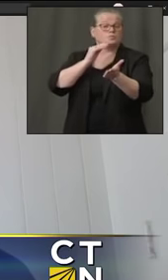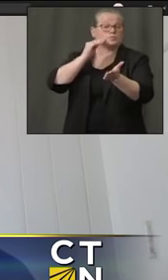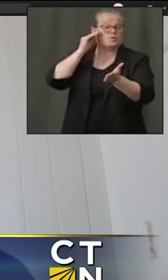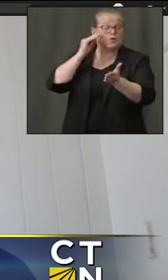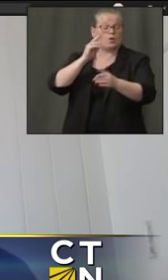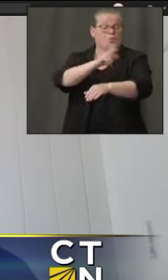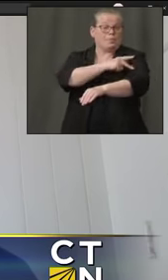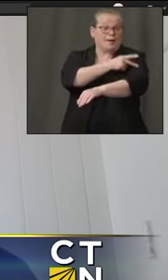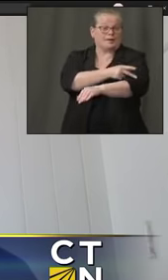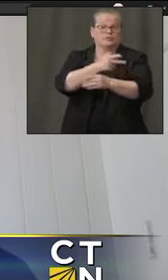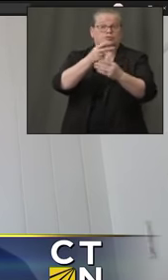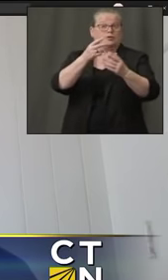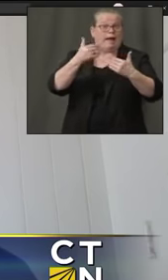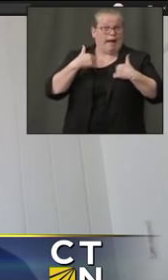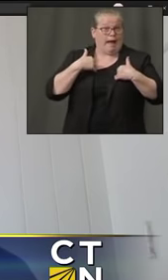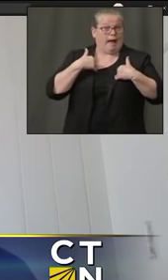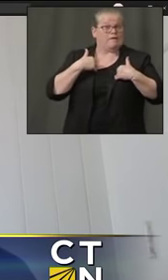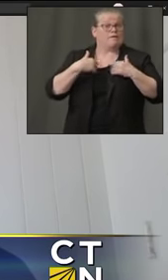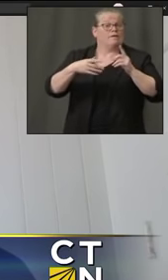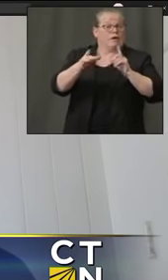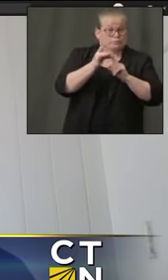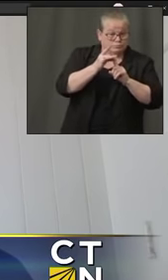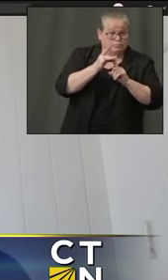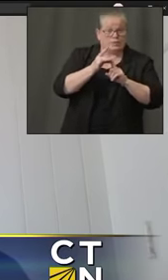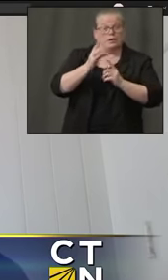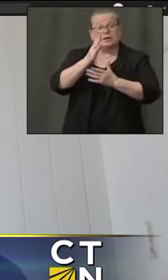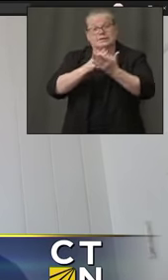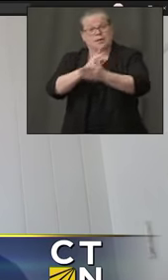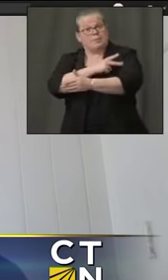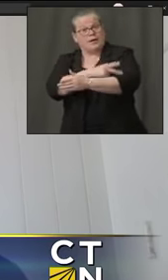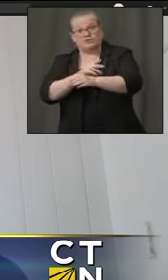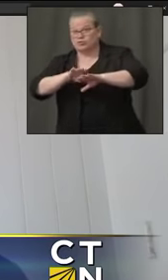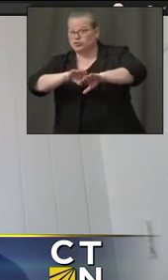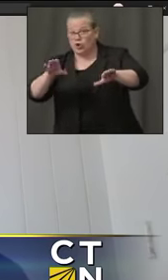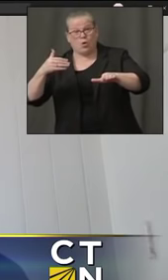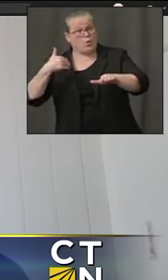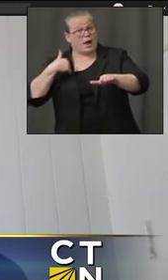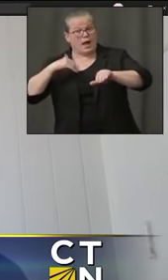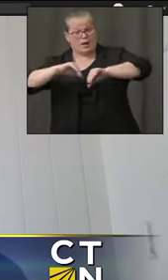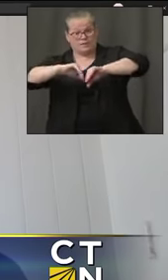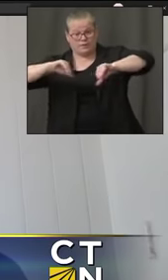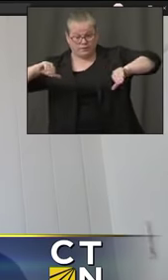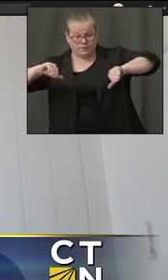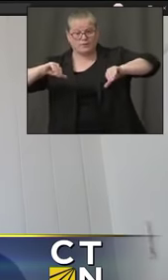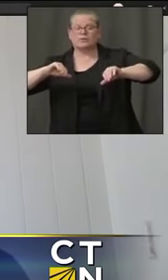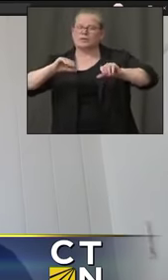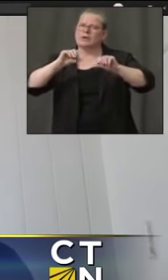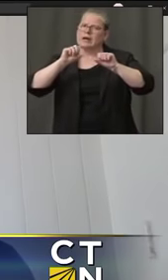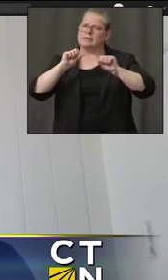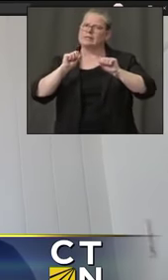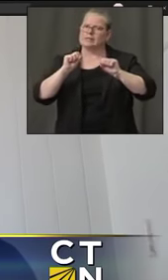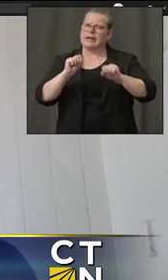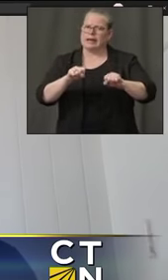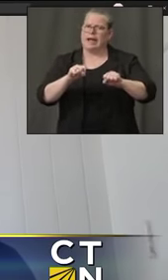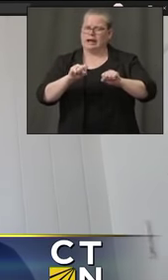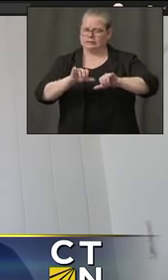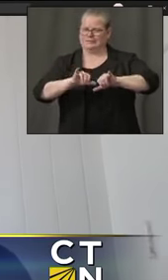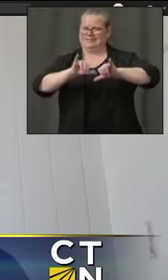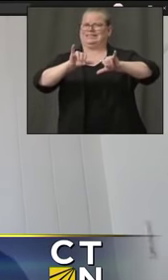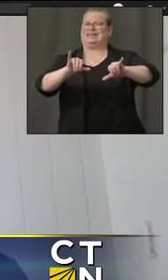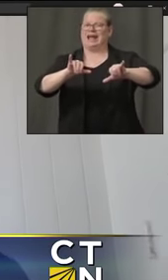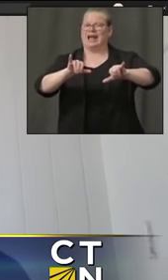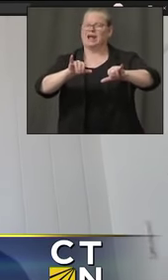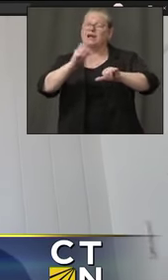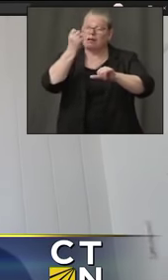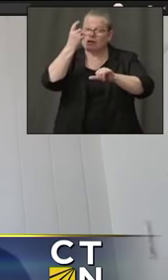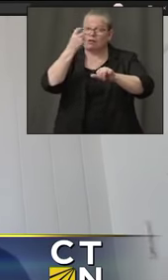patient residents is unable to properly cohort in line with the best practices for infection control. Our